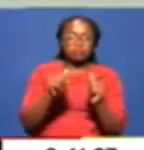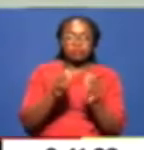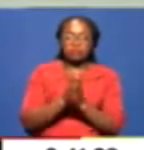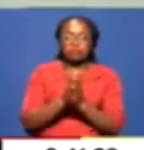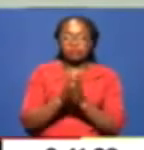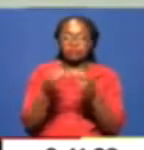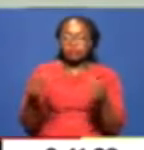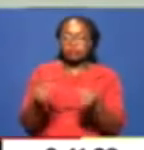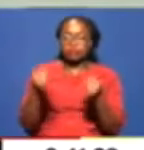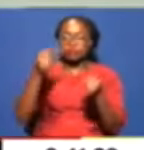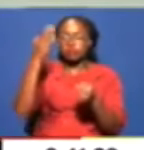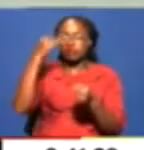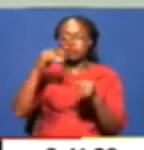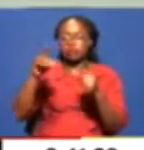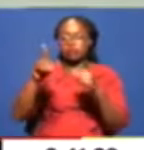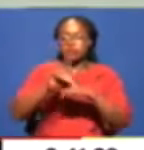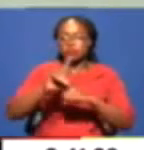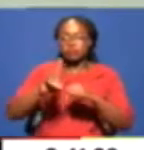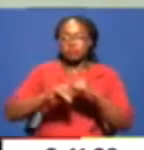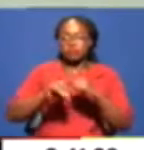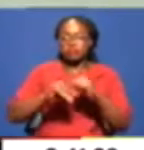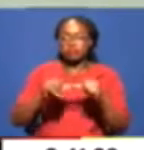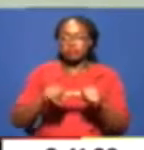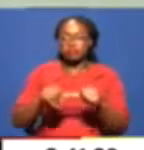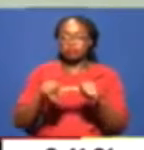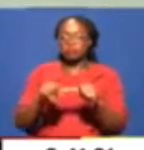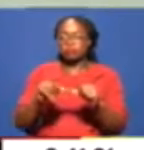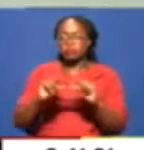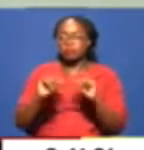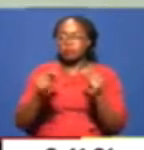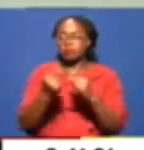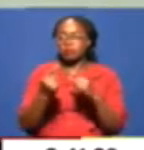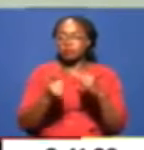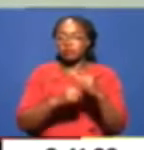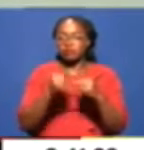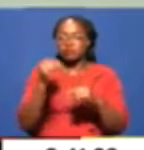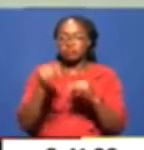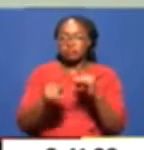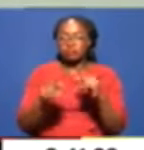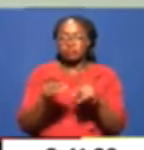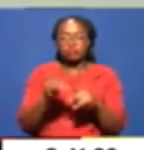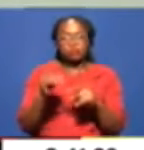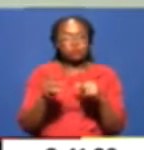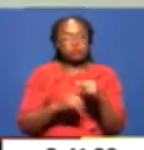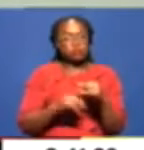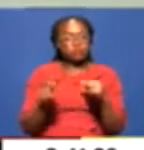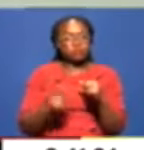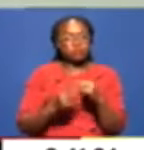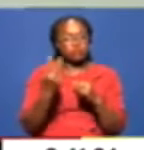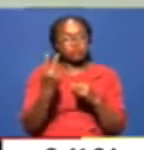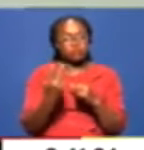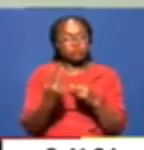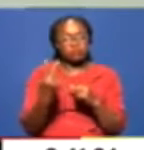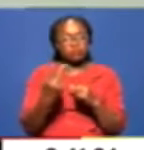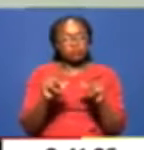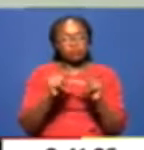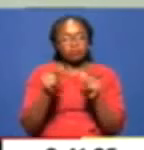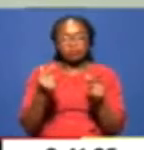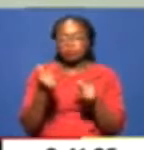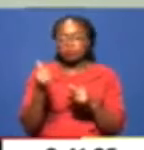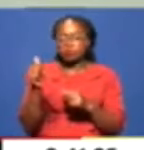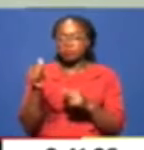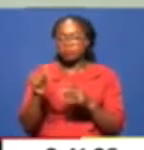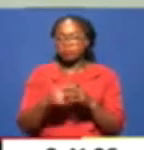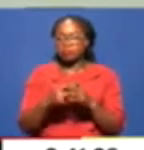6 days to go and six groups set up for the event to end on 6th February. We focus on Group A, which will kickstart the